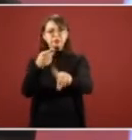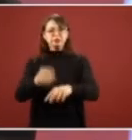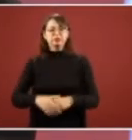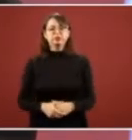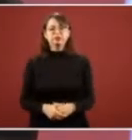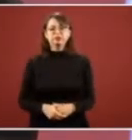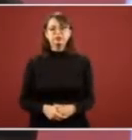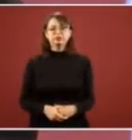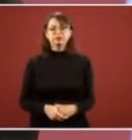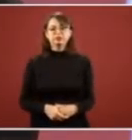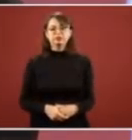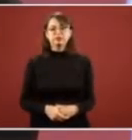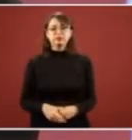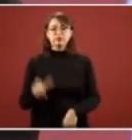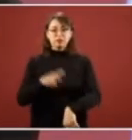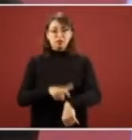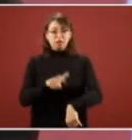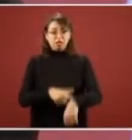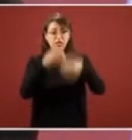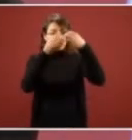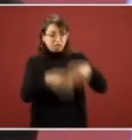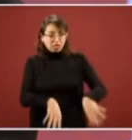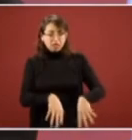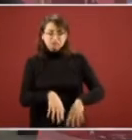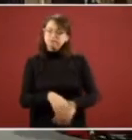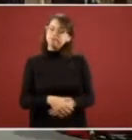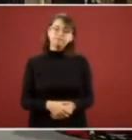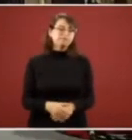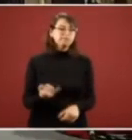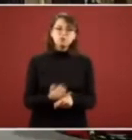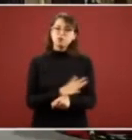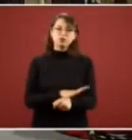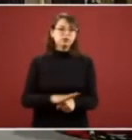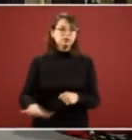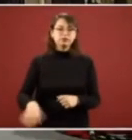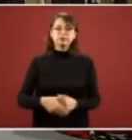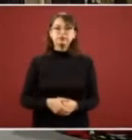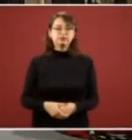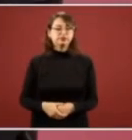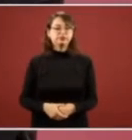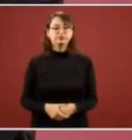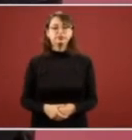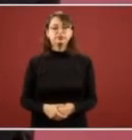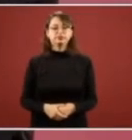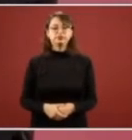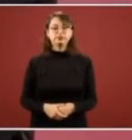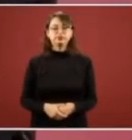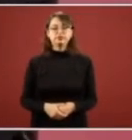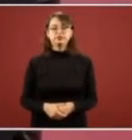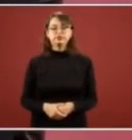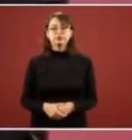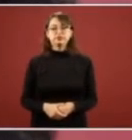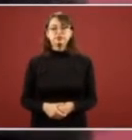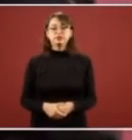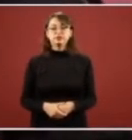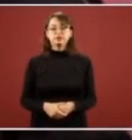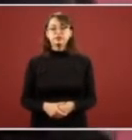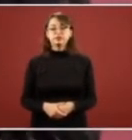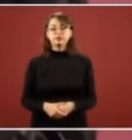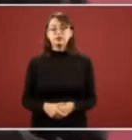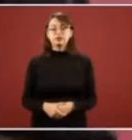No podemos perder el tiempo. We cannot waste time. Y me toca